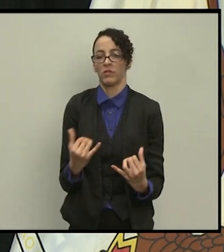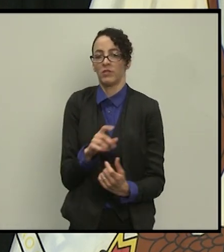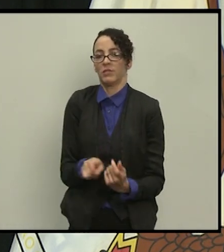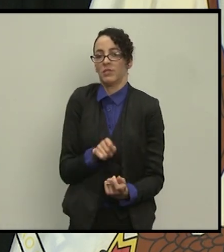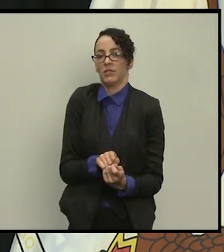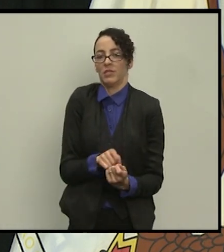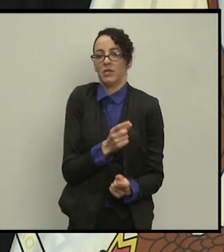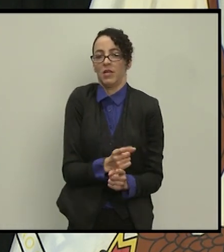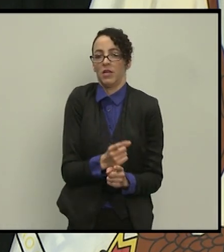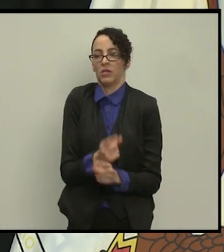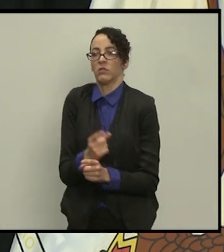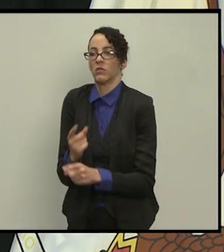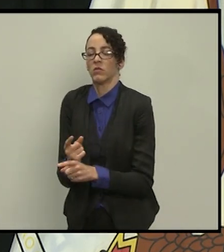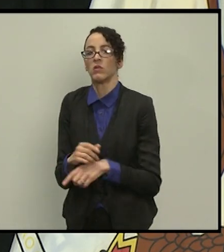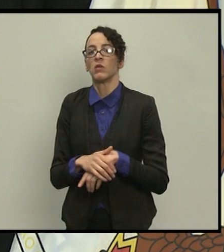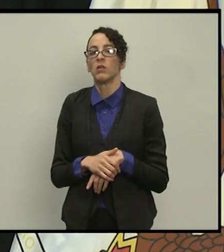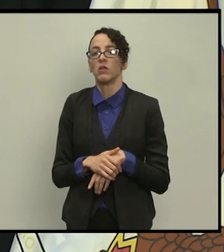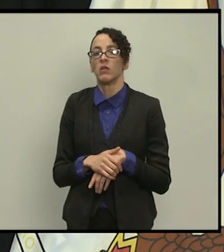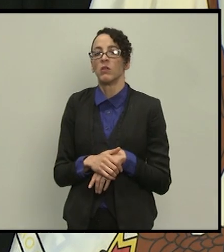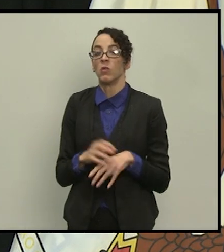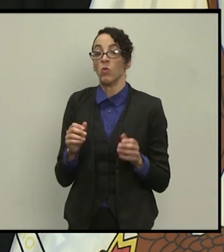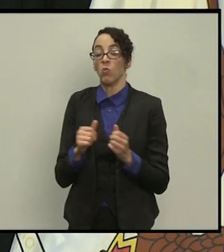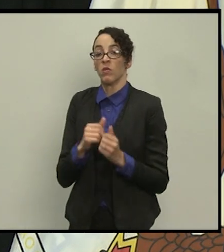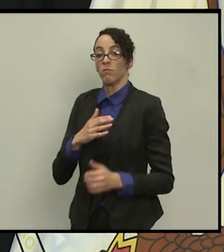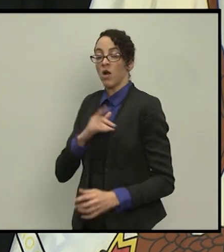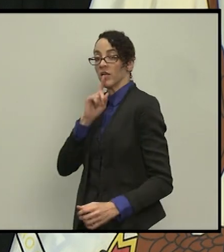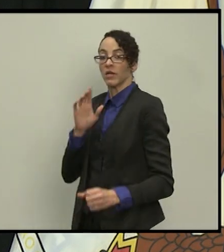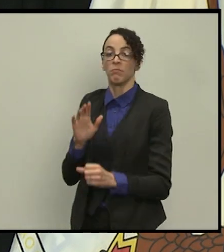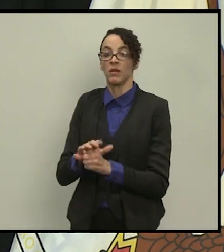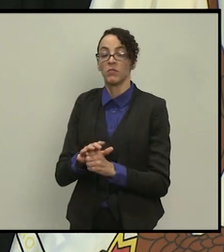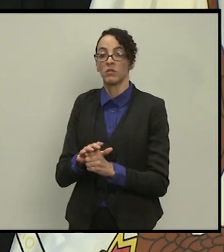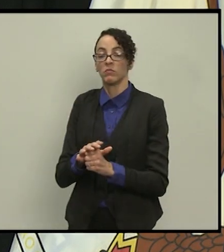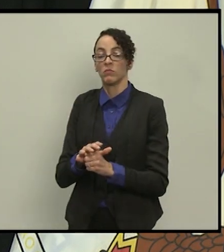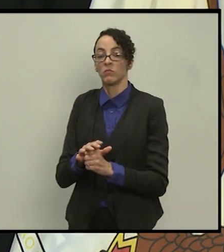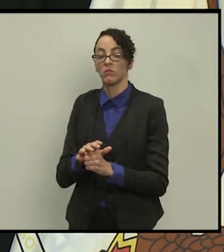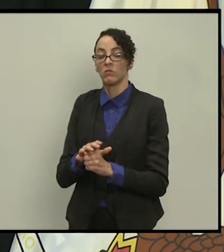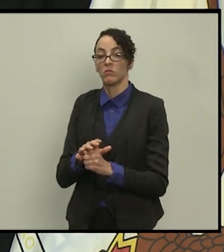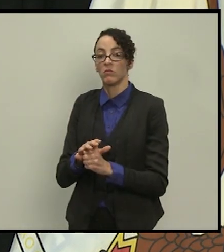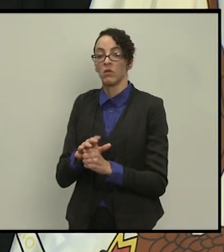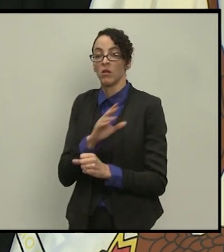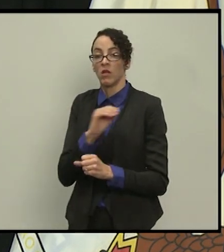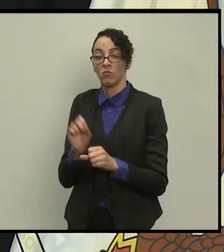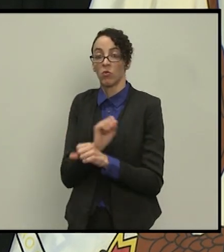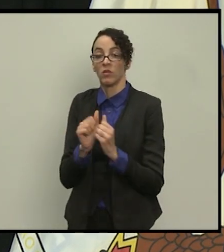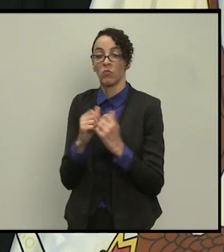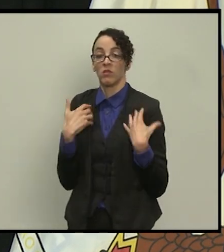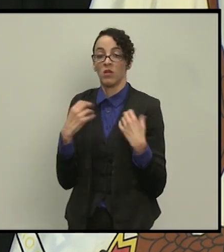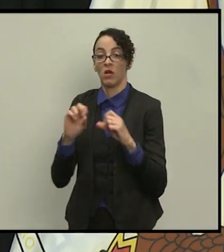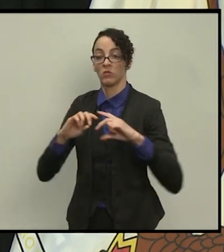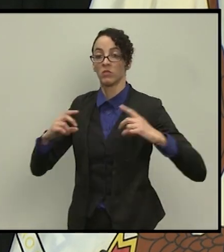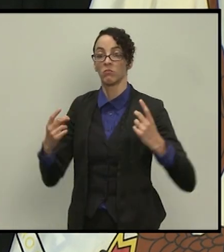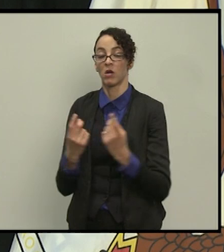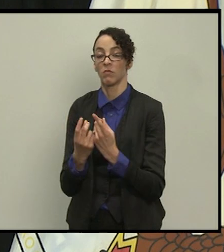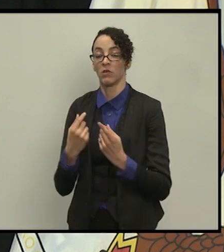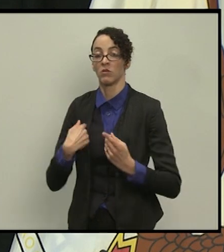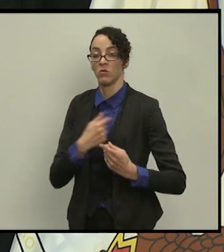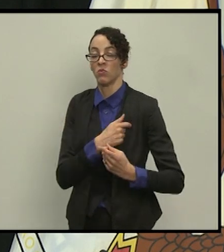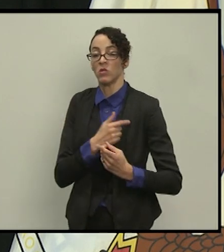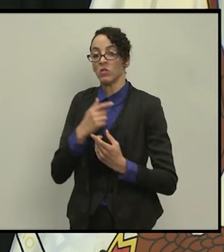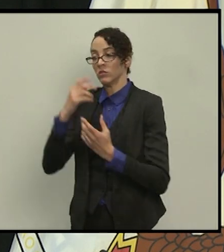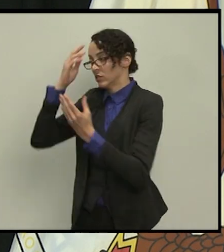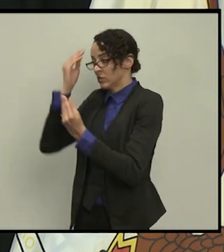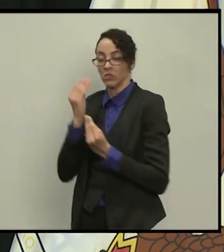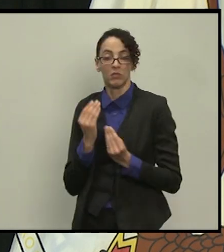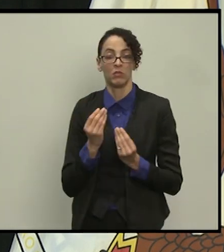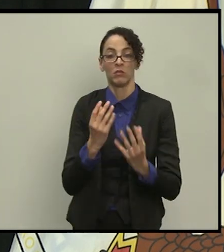commitment at the health department to ensure that we are sharing accurate data as quickly and as transparently as possible with the public to